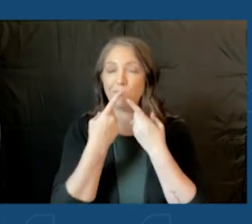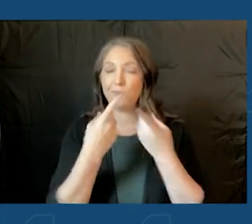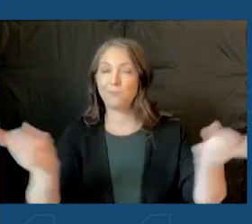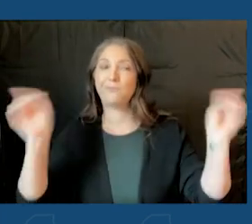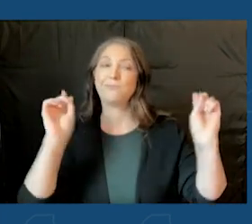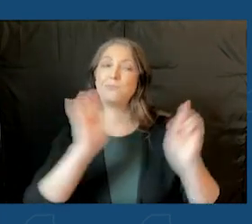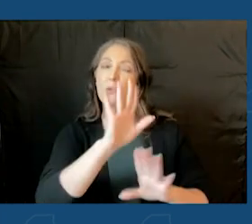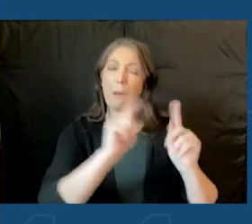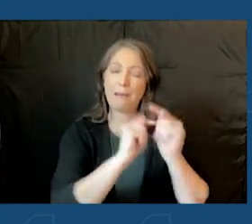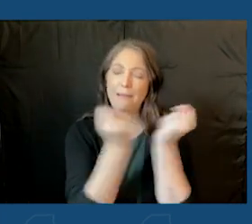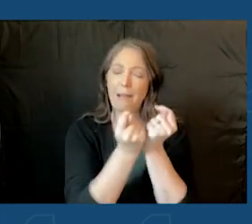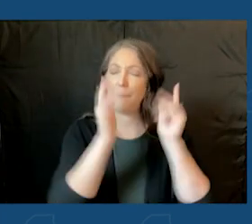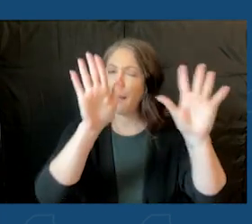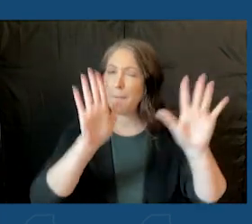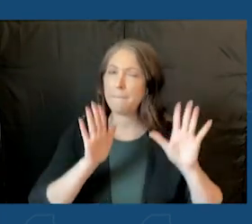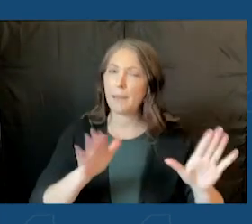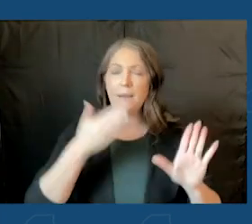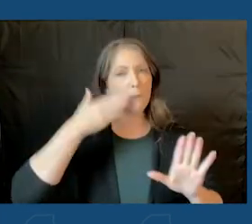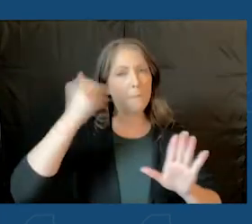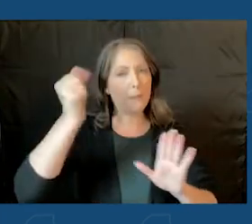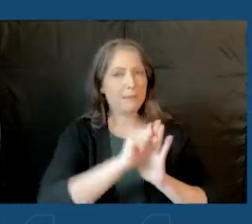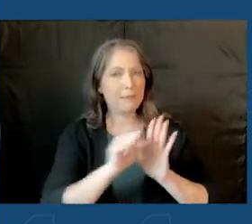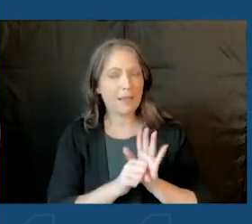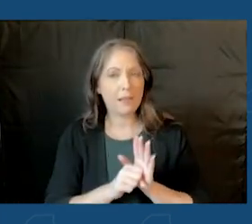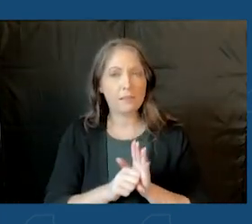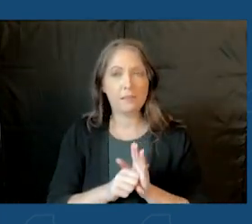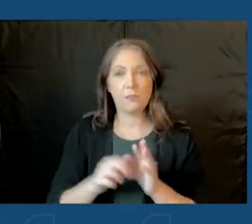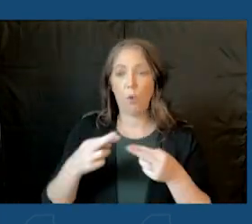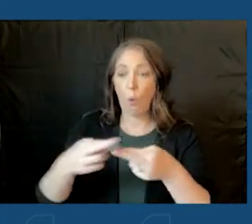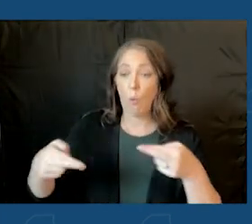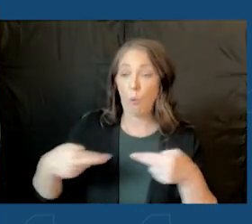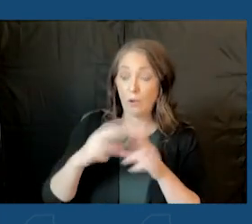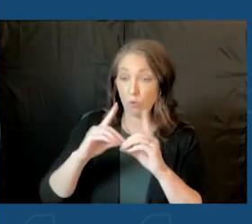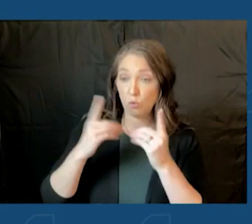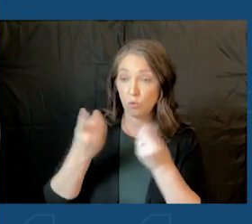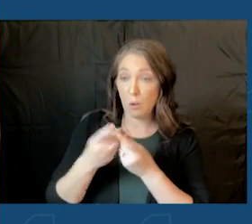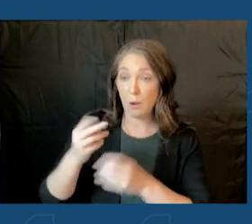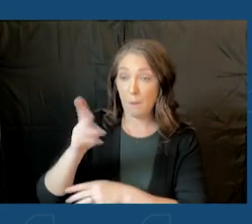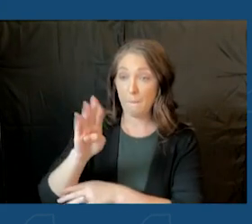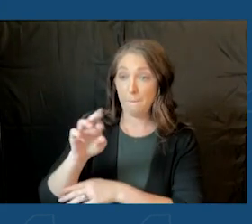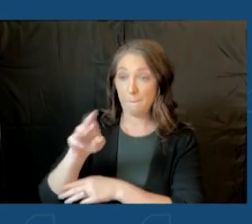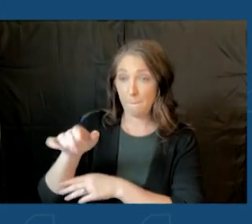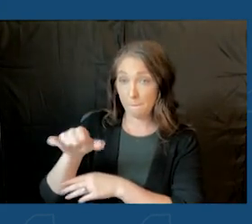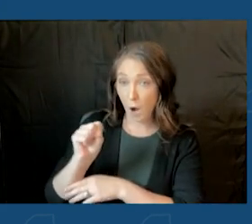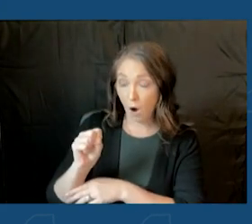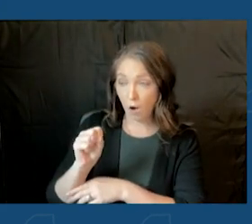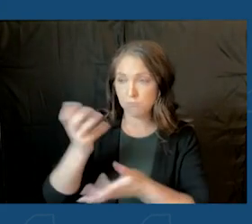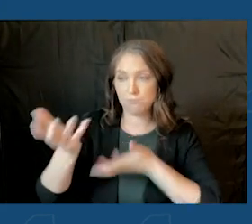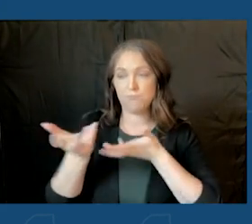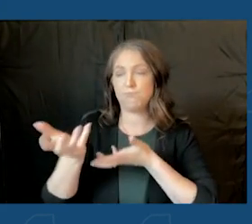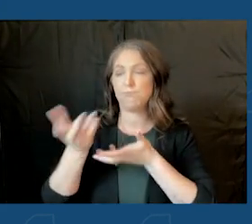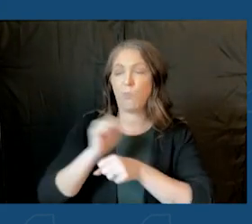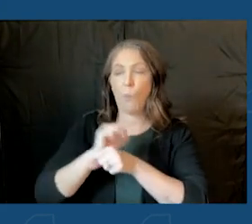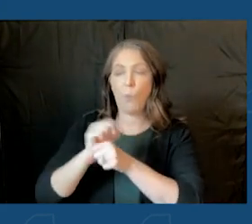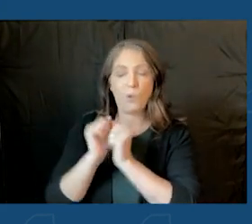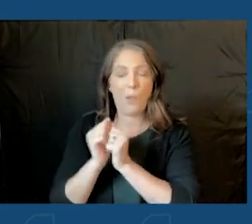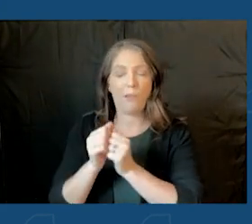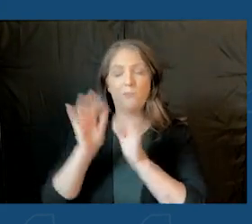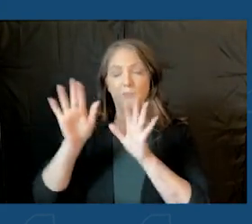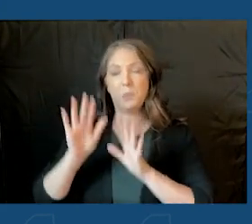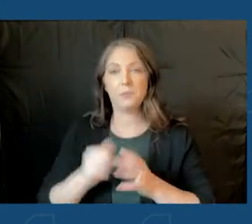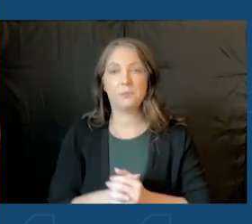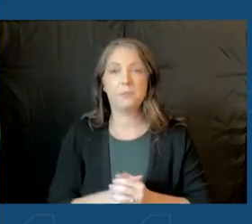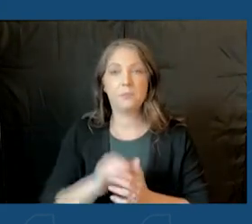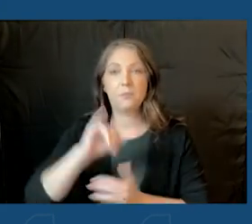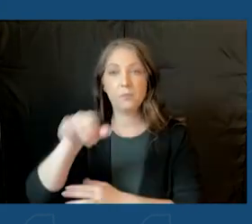state. And Regional Director Barnes, you are a delight to work with. Thank you so much. John, it's always a pleasure to be